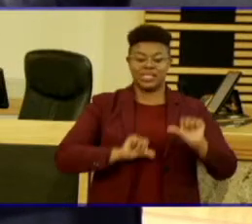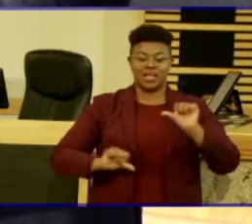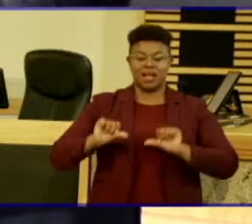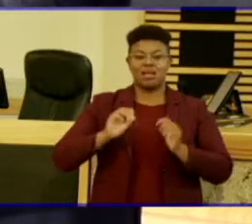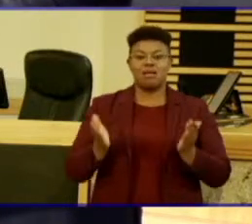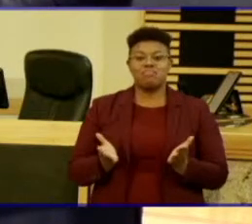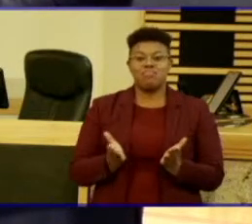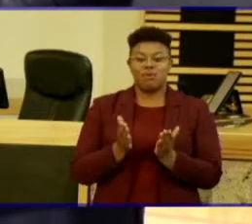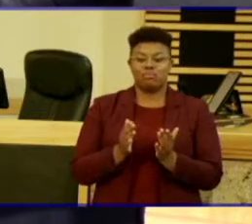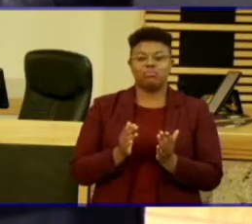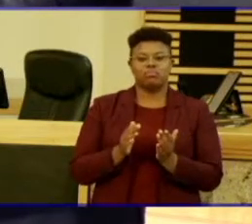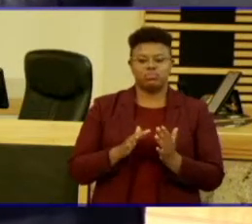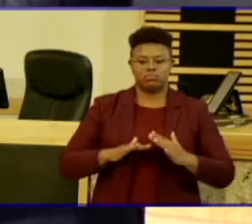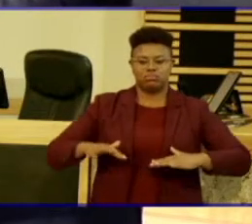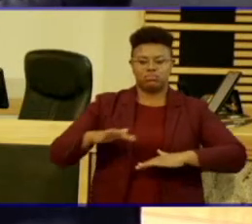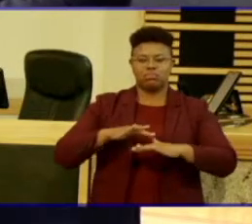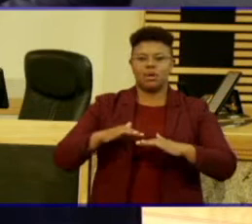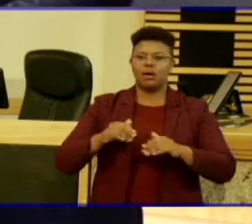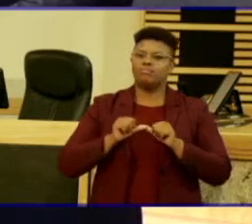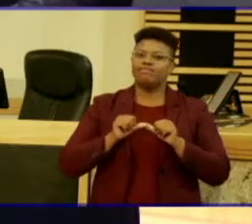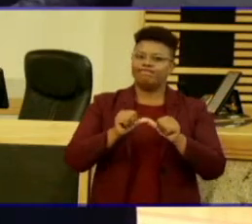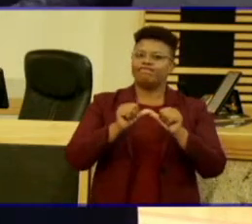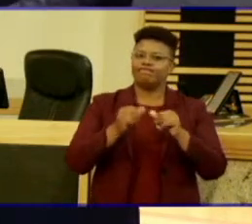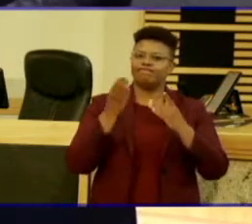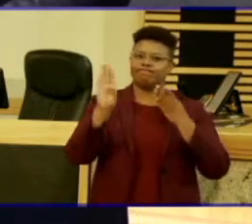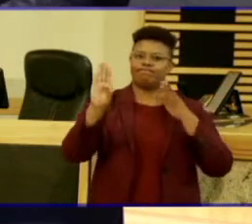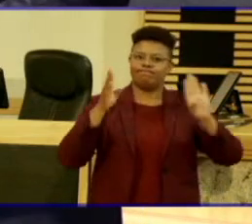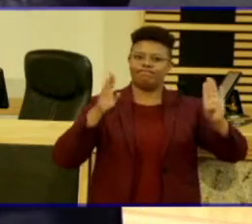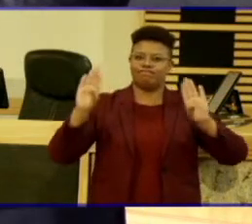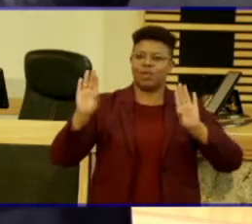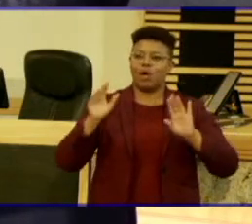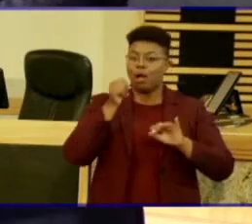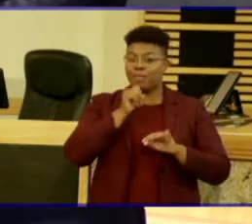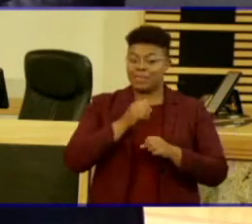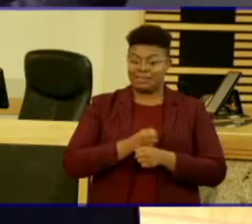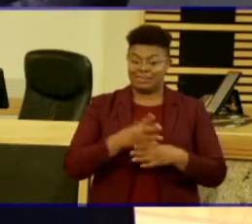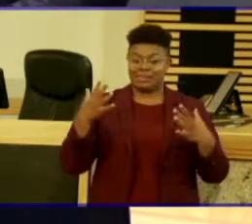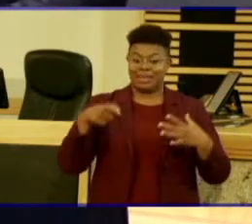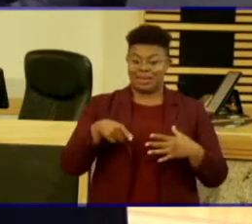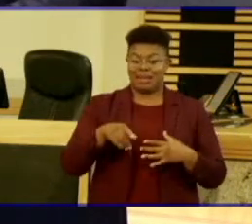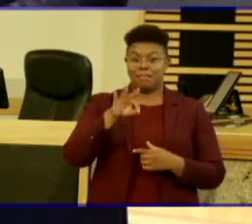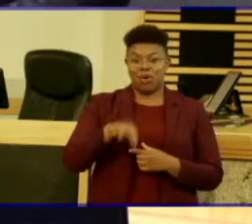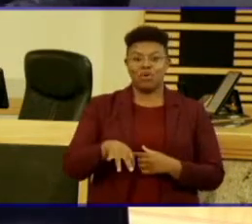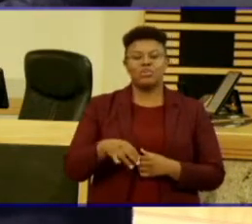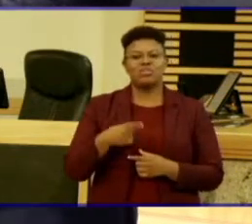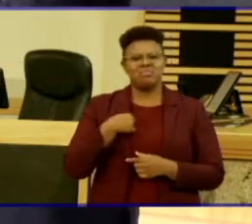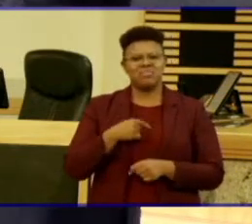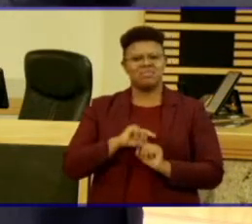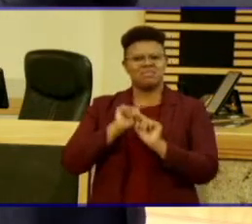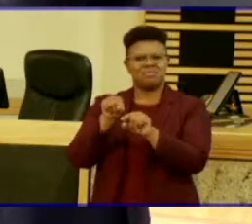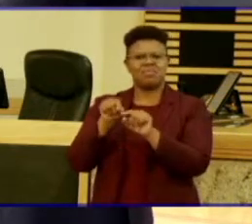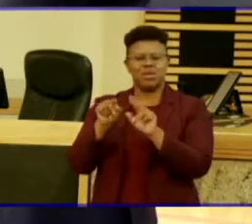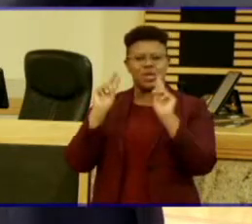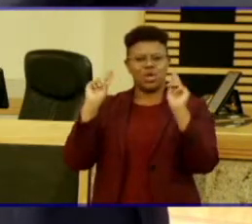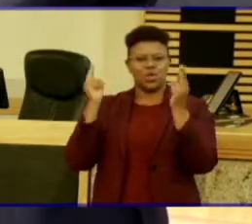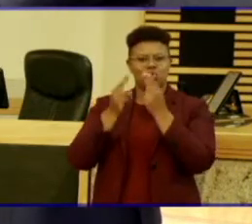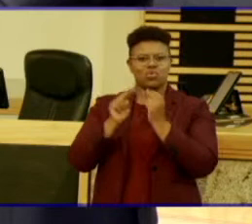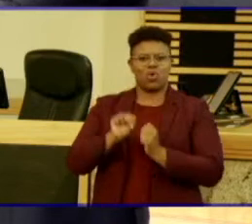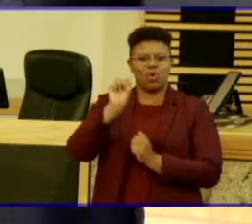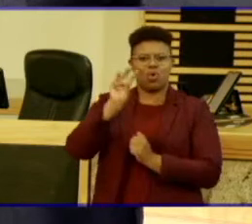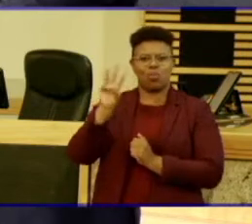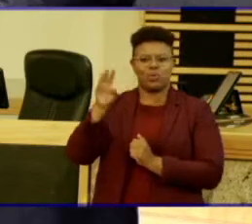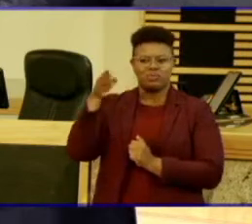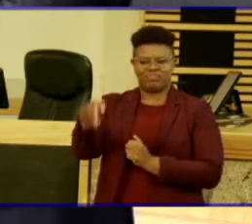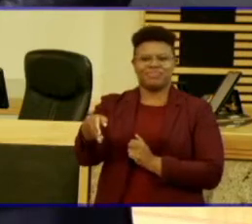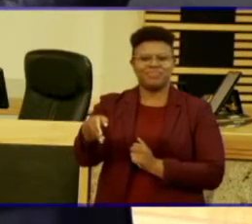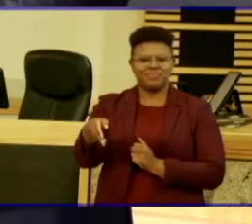space for permanent living exhibition and will occupy space in March 2021. Then again, I am Fiki University of Northwest IPA, and